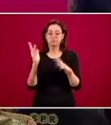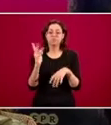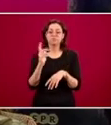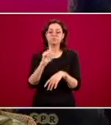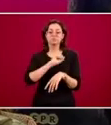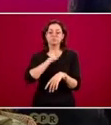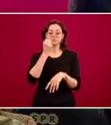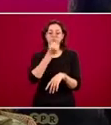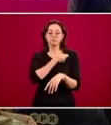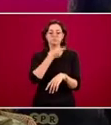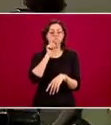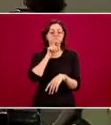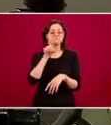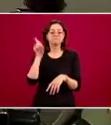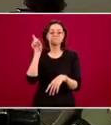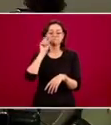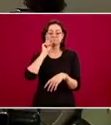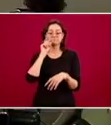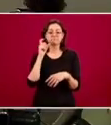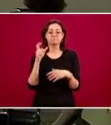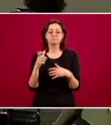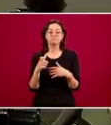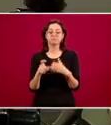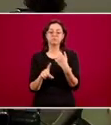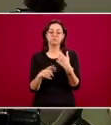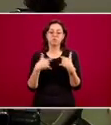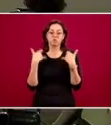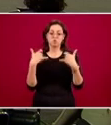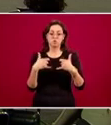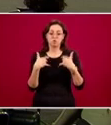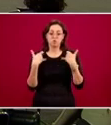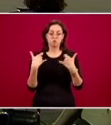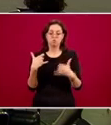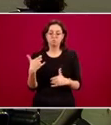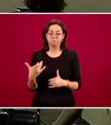We have provide assistance in the topics of